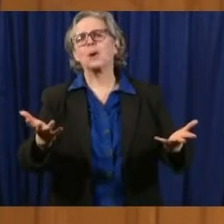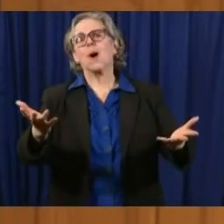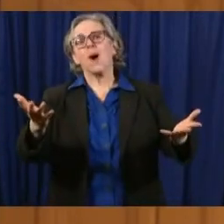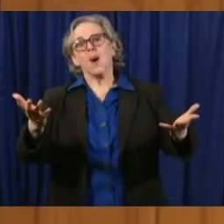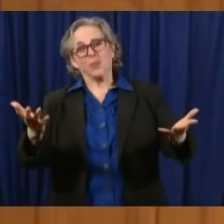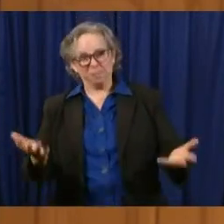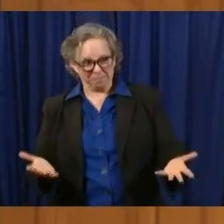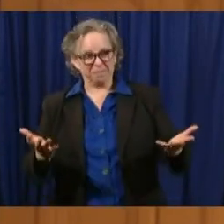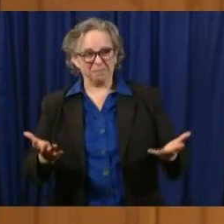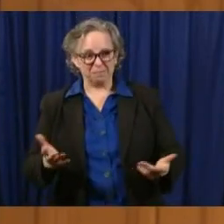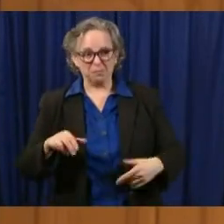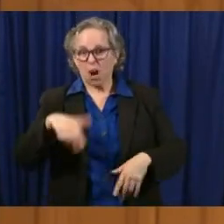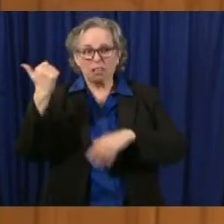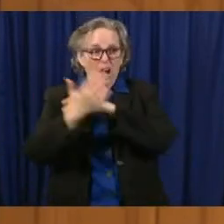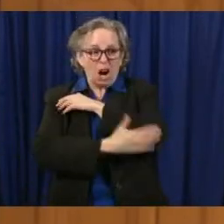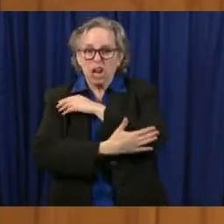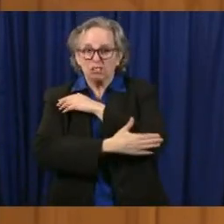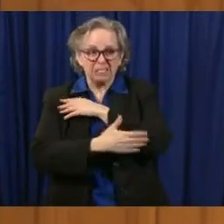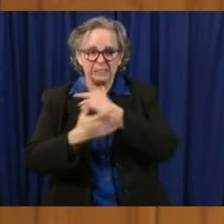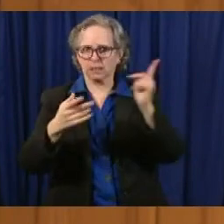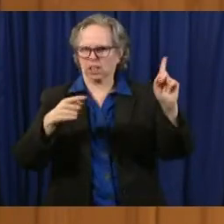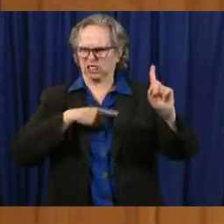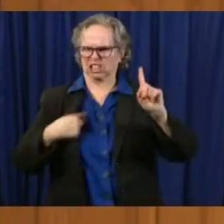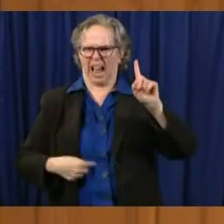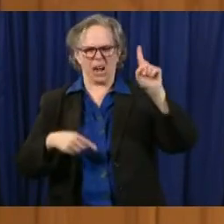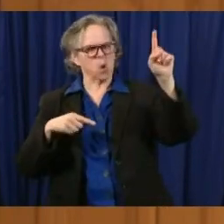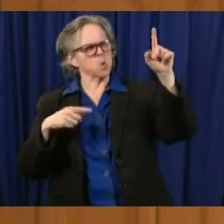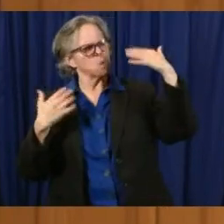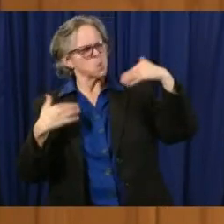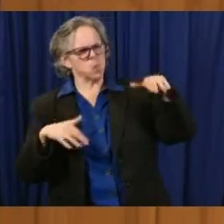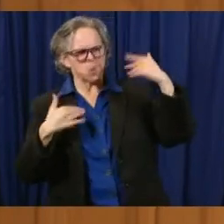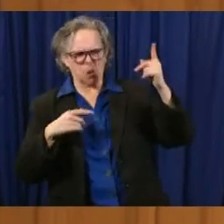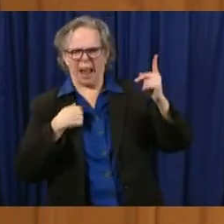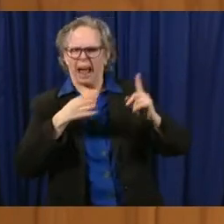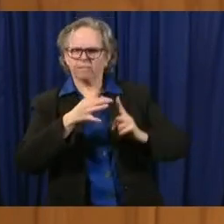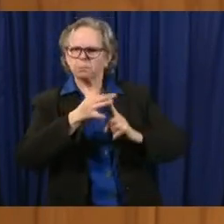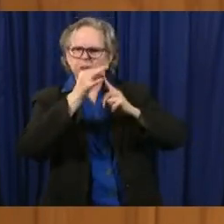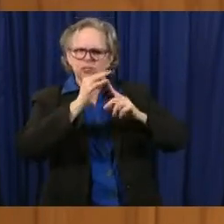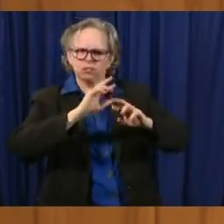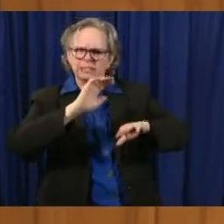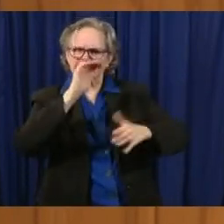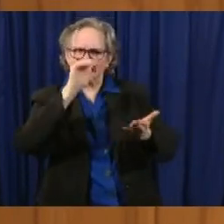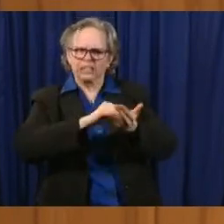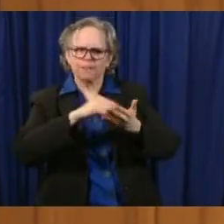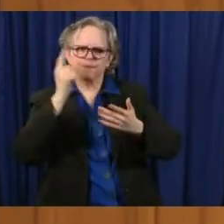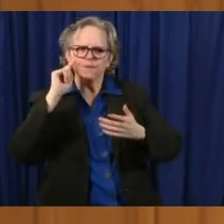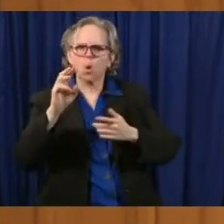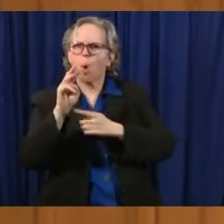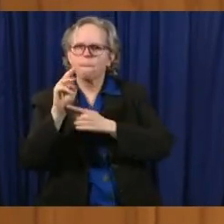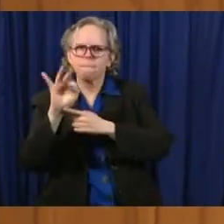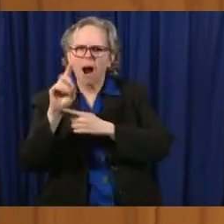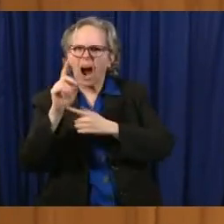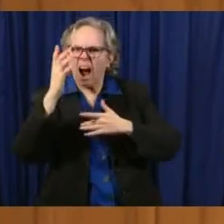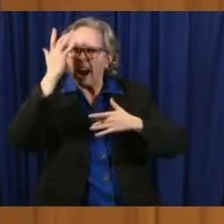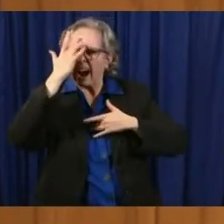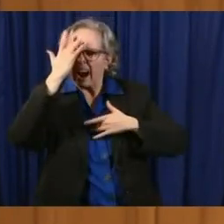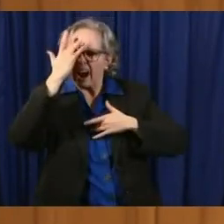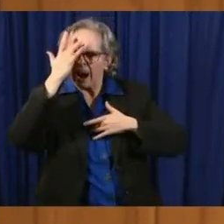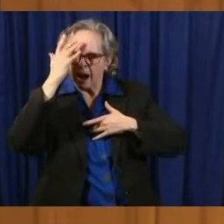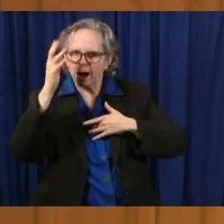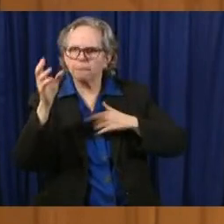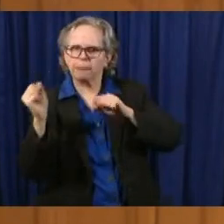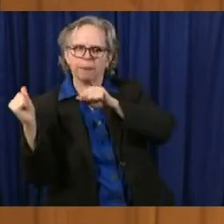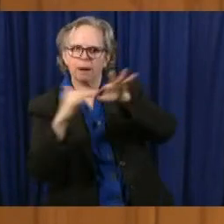China, they had the Fang Kang centers, which were really for the mildly ill to not be at home and infect their whole family. I've talked